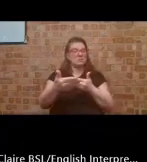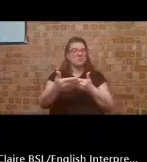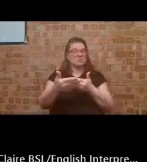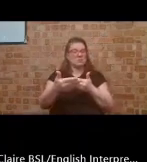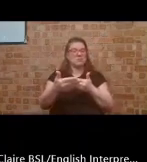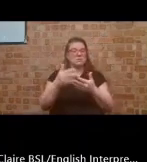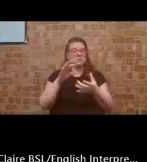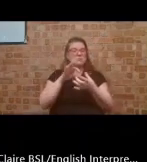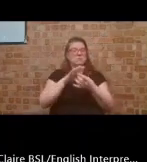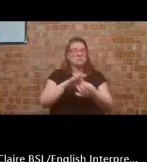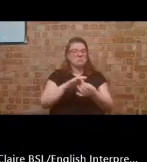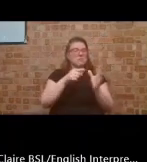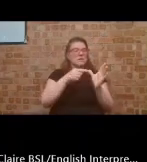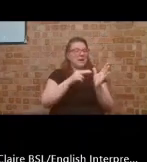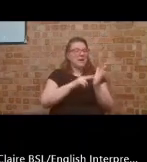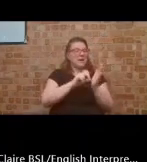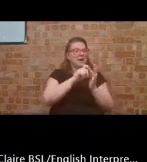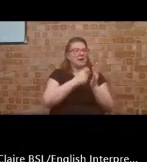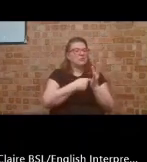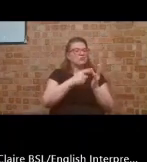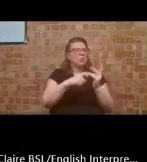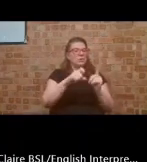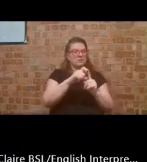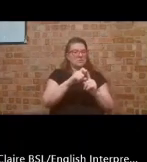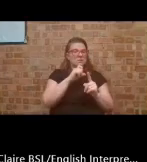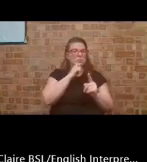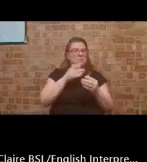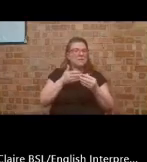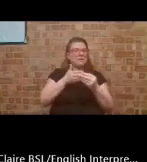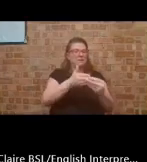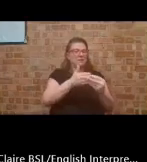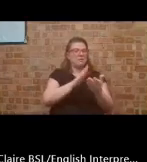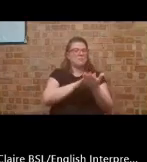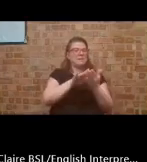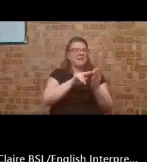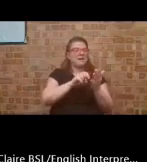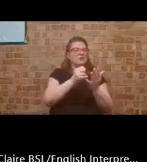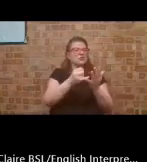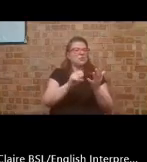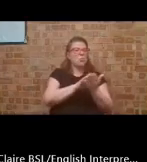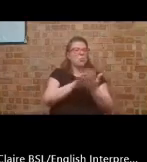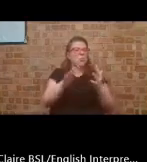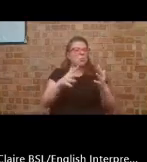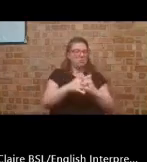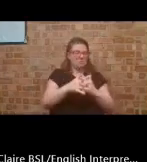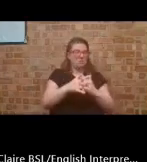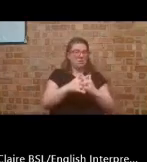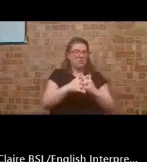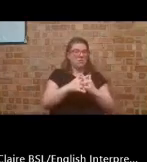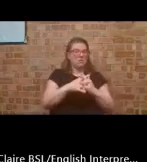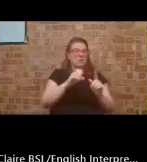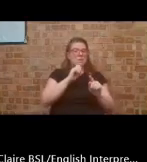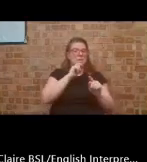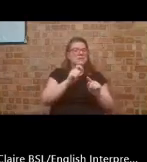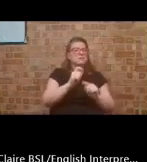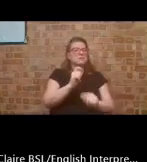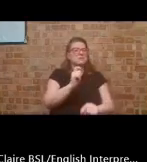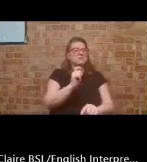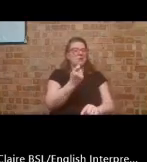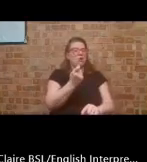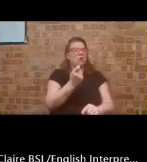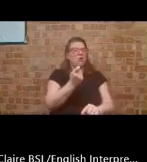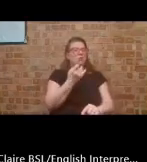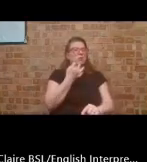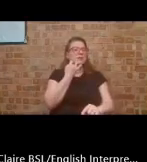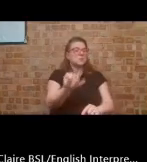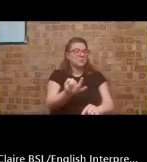around Android, and going to be led by Richard from Henshaws. So that will be at 10 o'clock a week